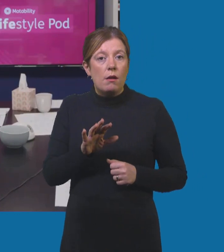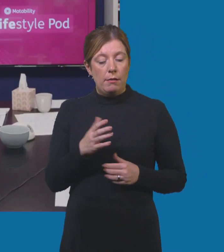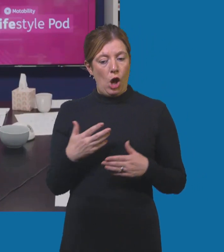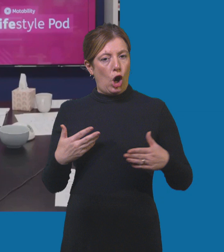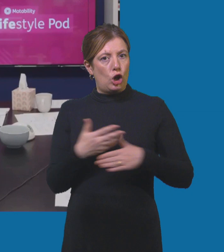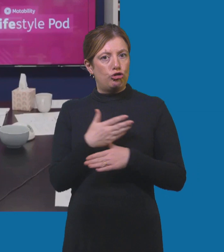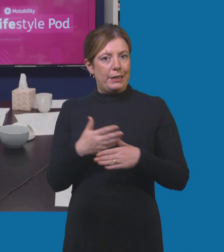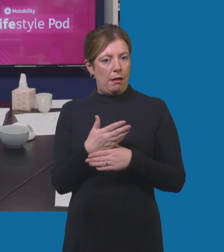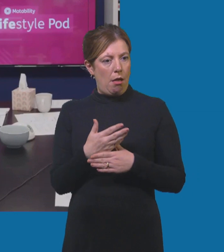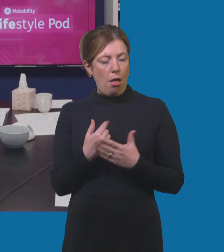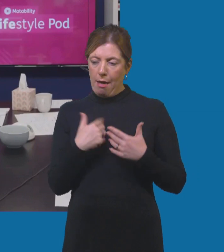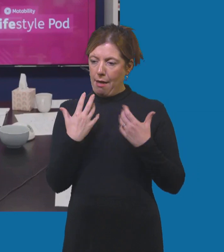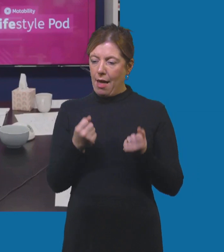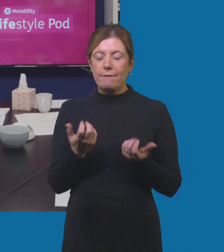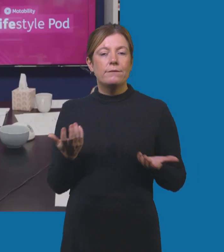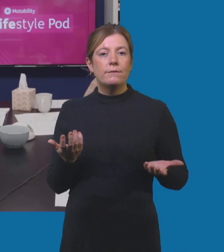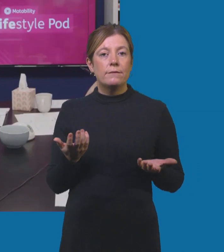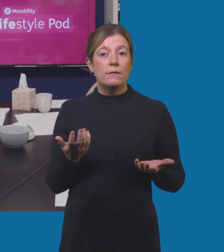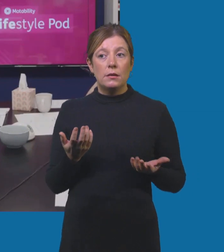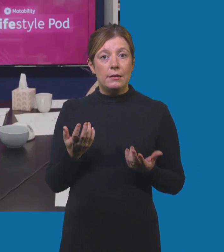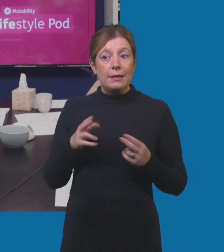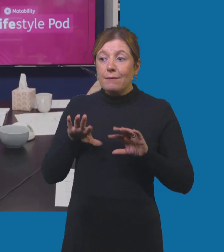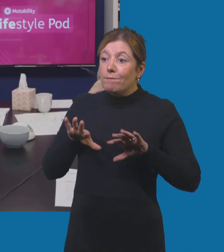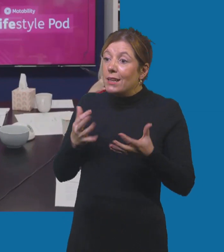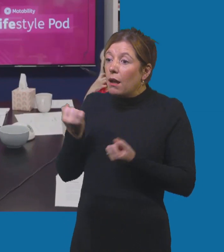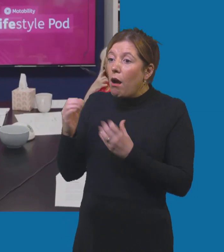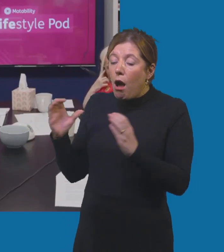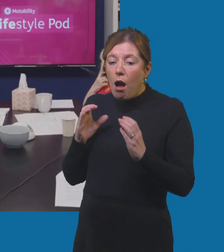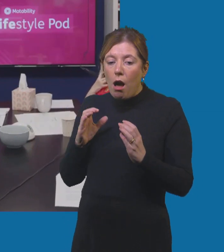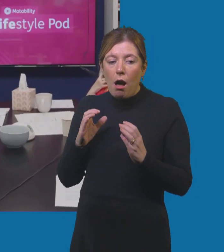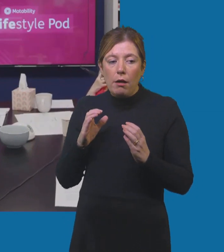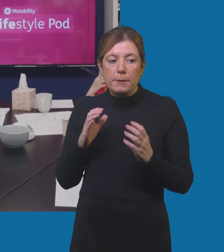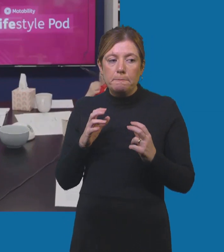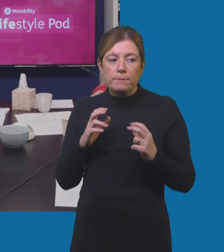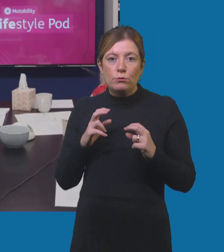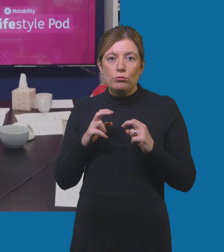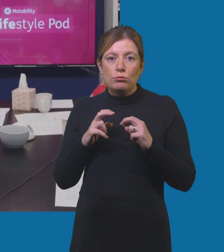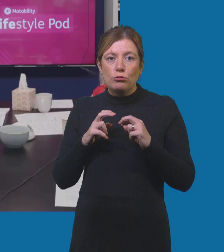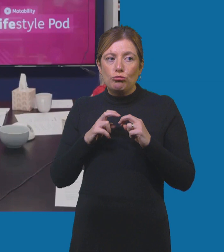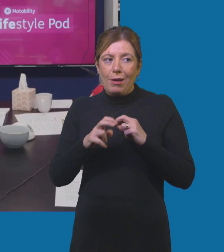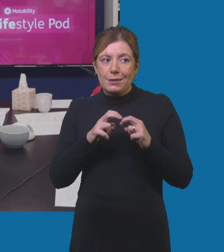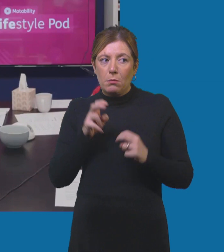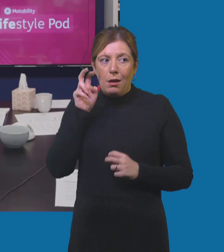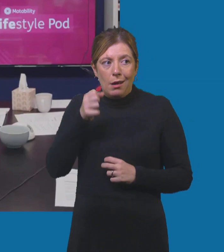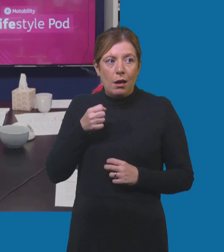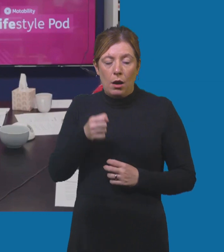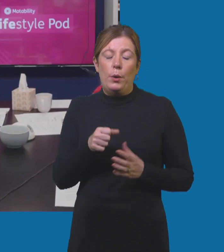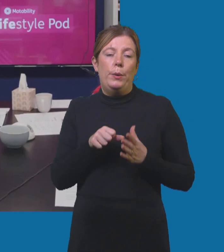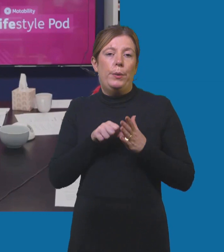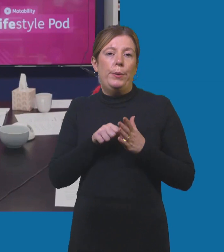career after my injuries. Again, that would be very difficult. There's public transport, absolutely, but